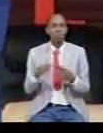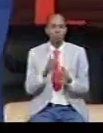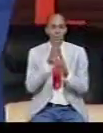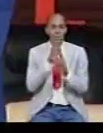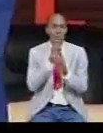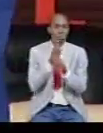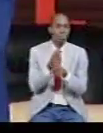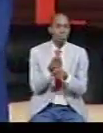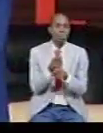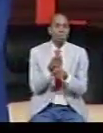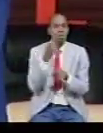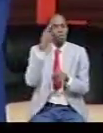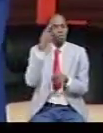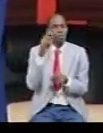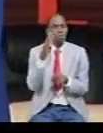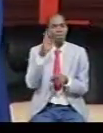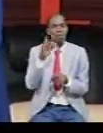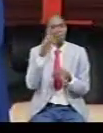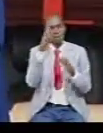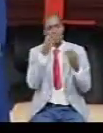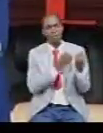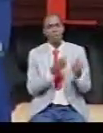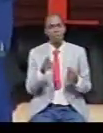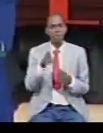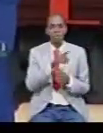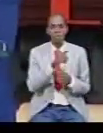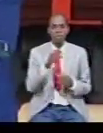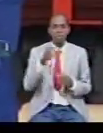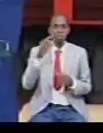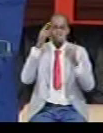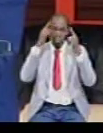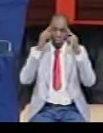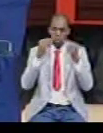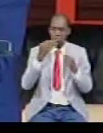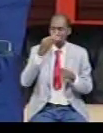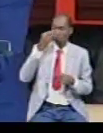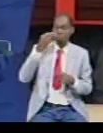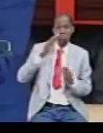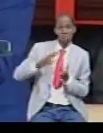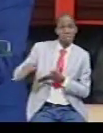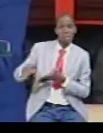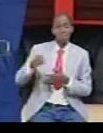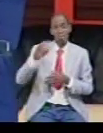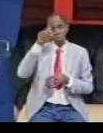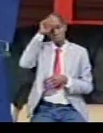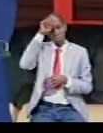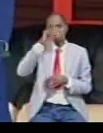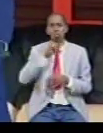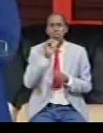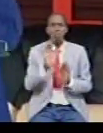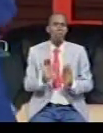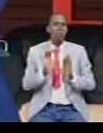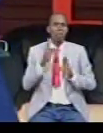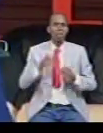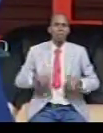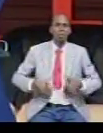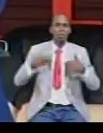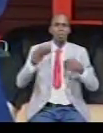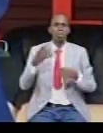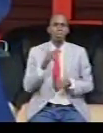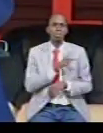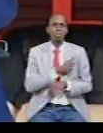faith, he forsook Egypt, not fearing the wrath of the king. For he endured as